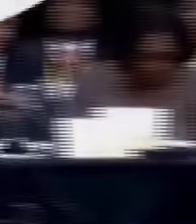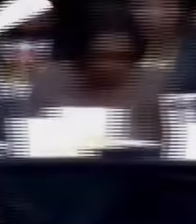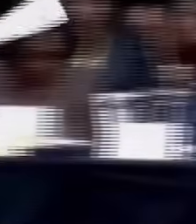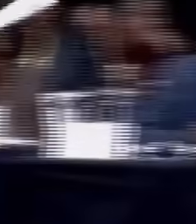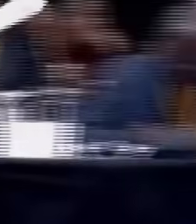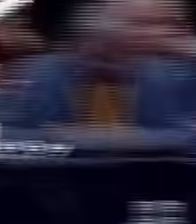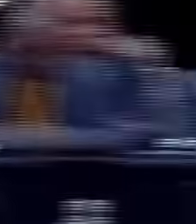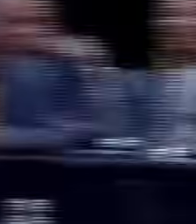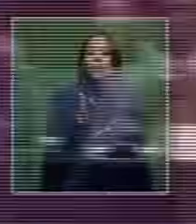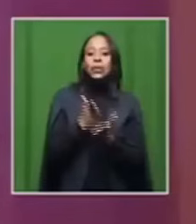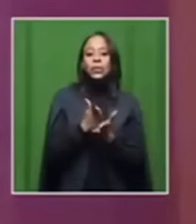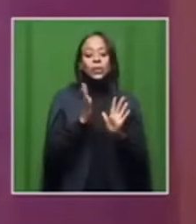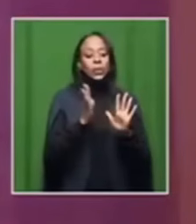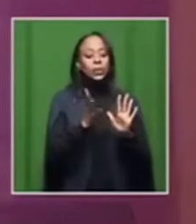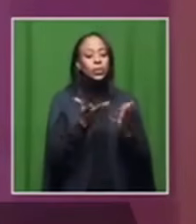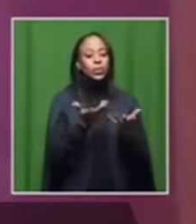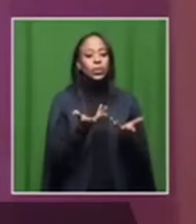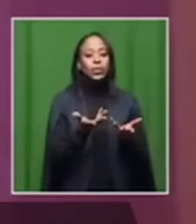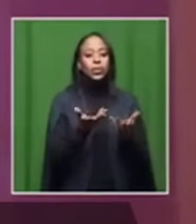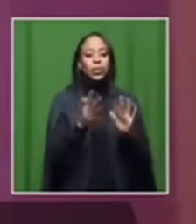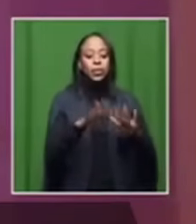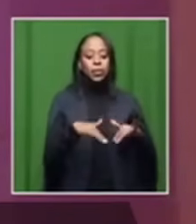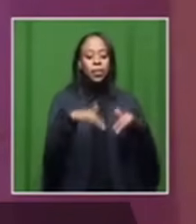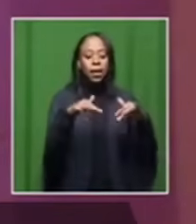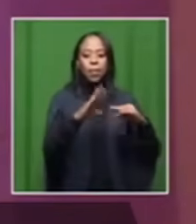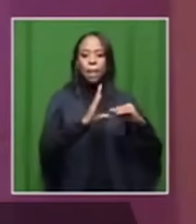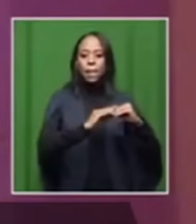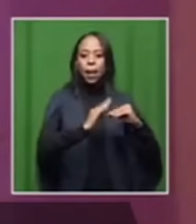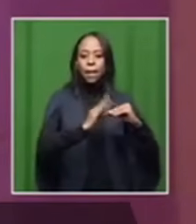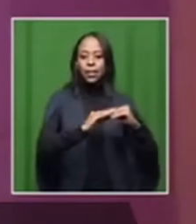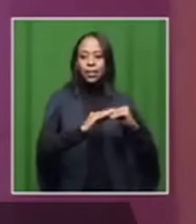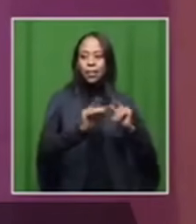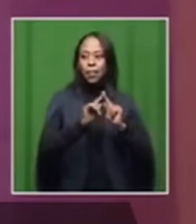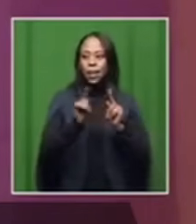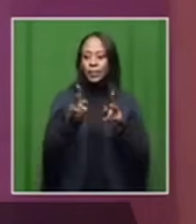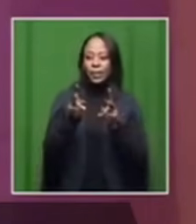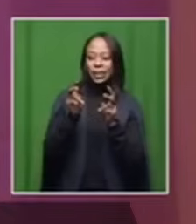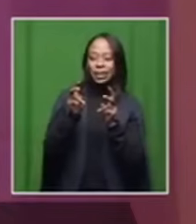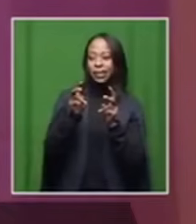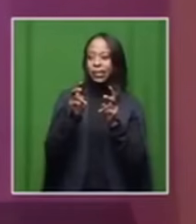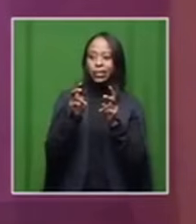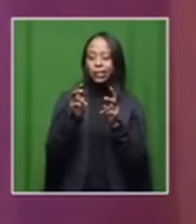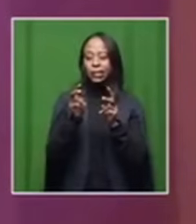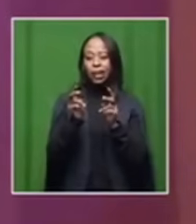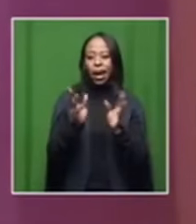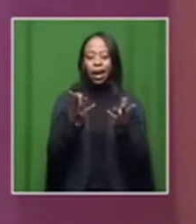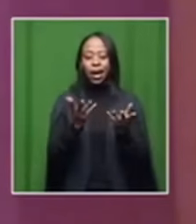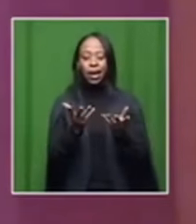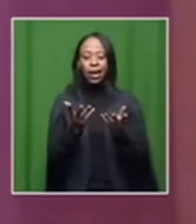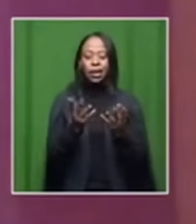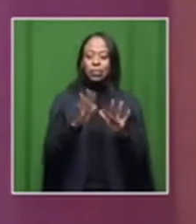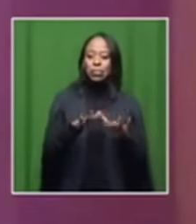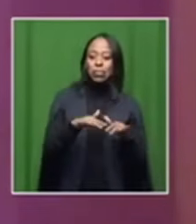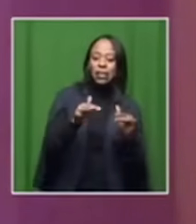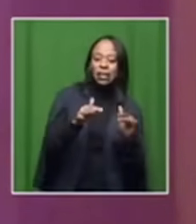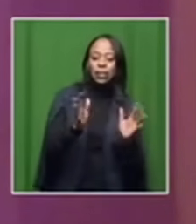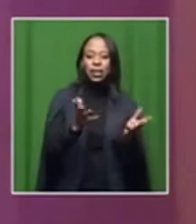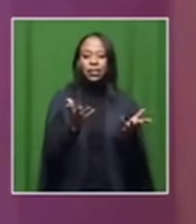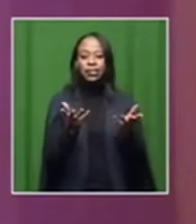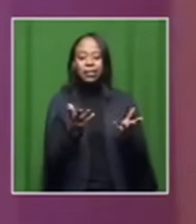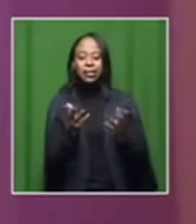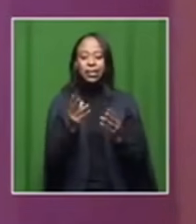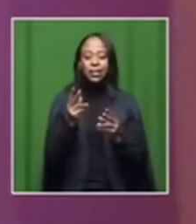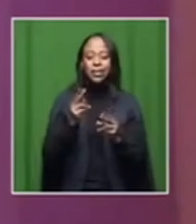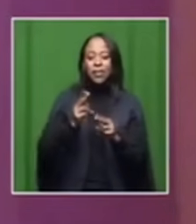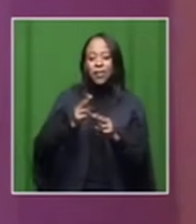the cabinet, even though we see that parliament is kind of ticking along and meeting all of those, shall we